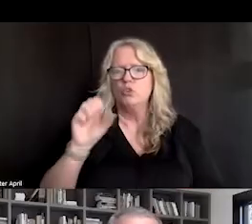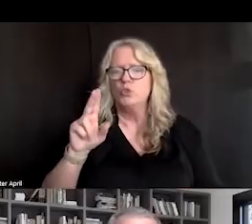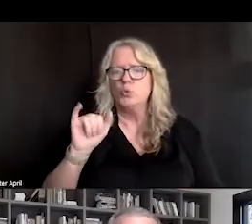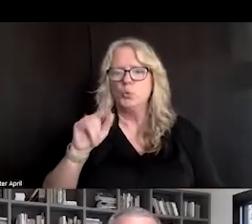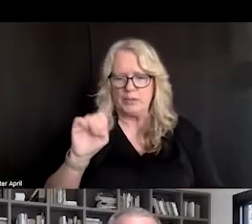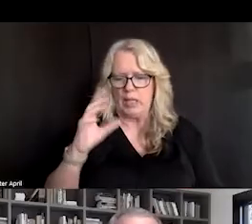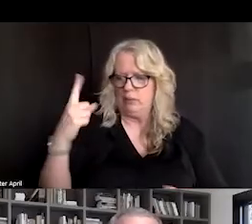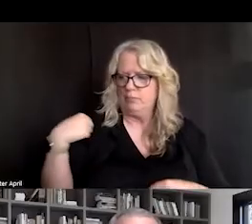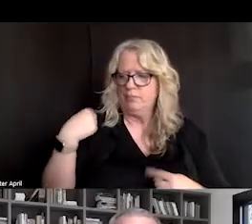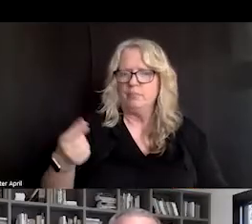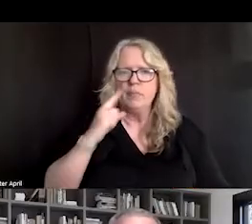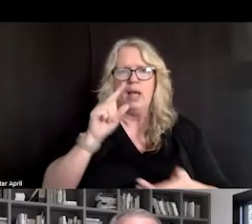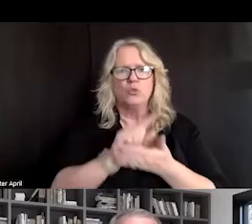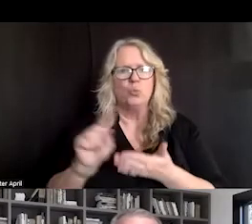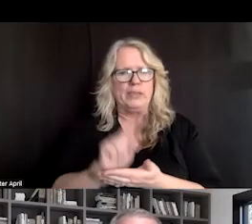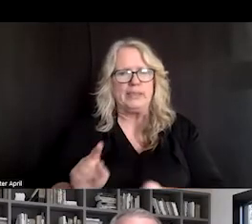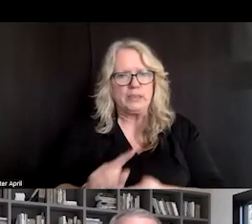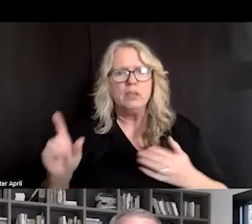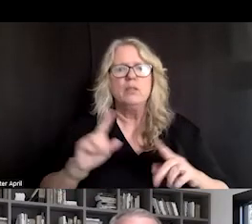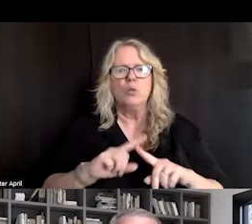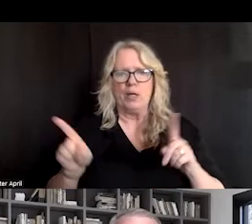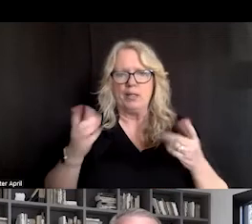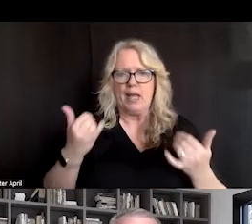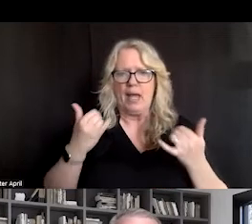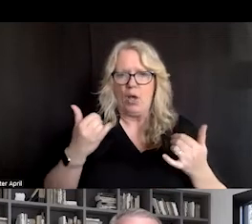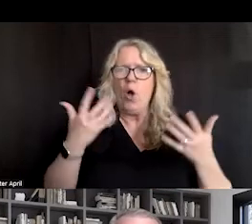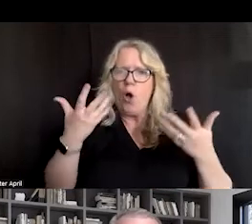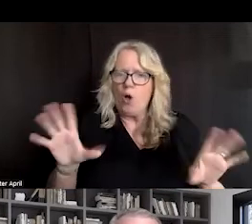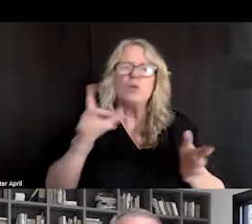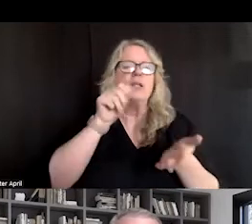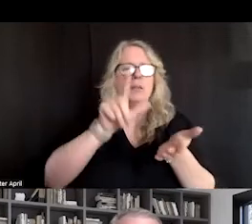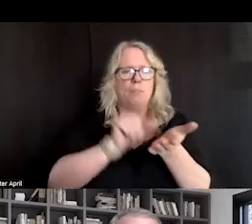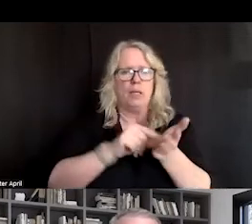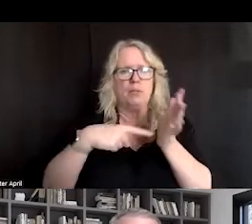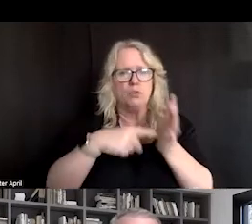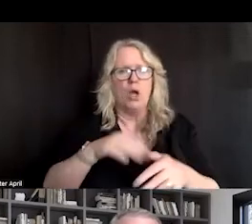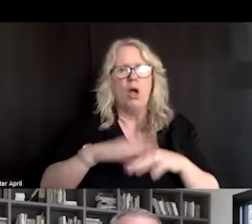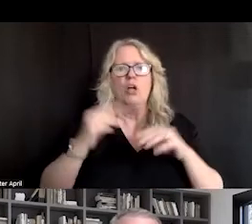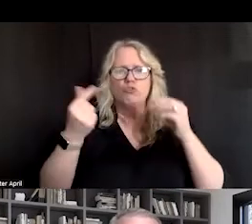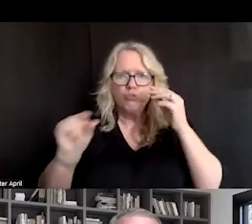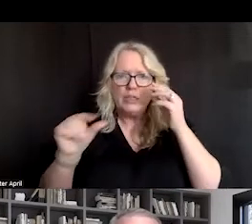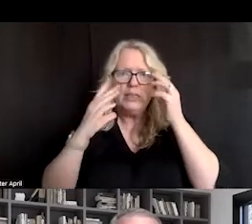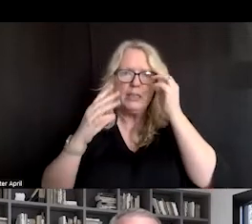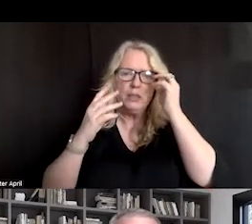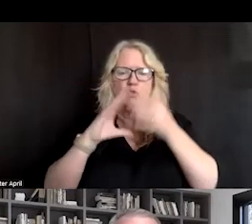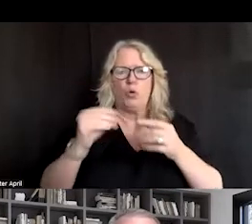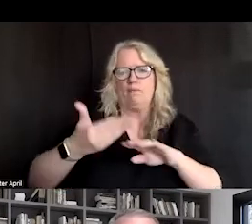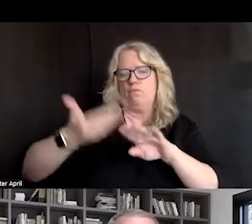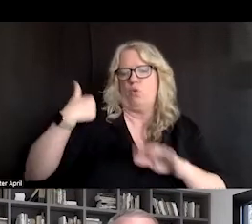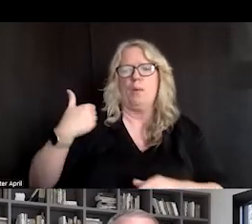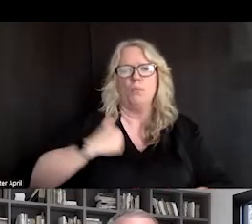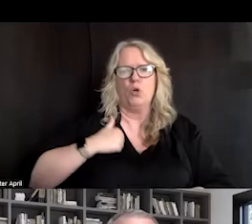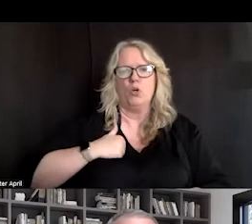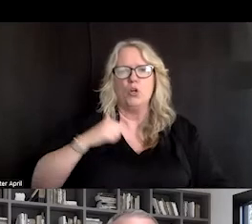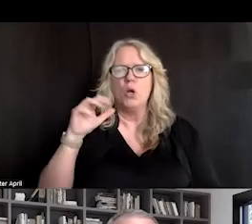the past weeks. But we have already published the Silouan Green story of a former Marine. Boy,